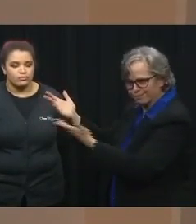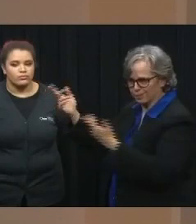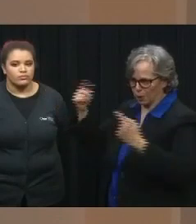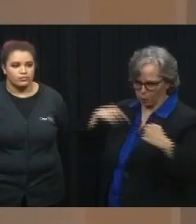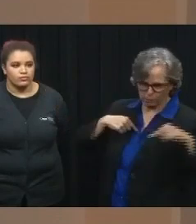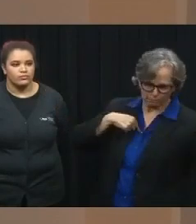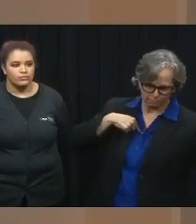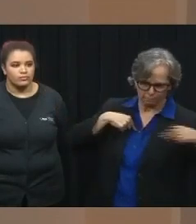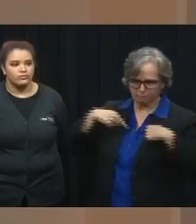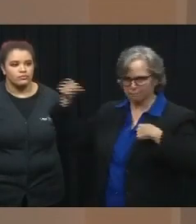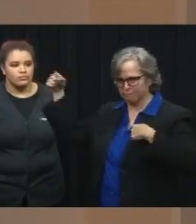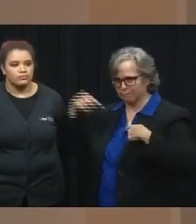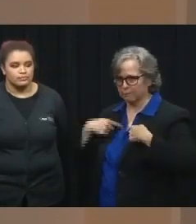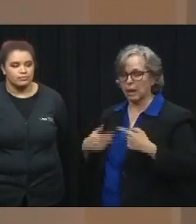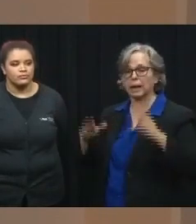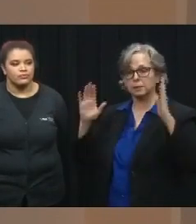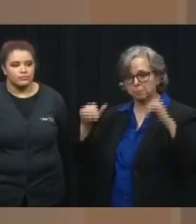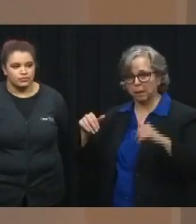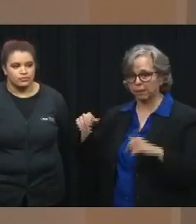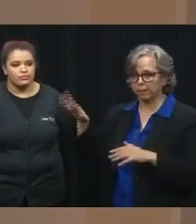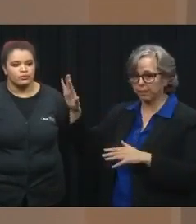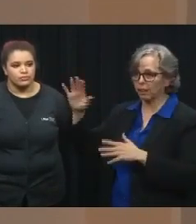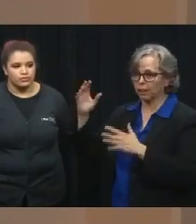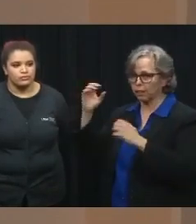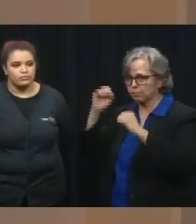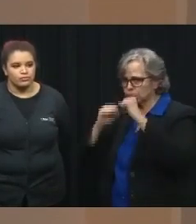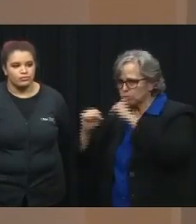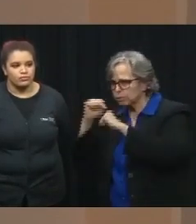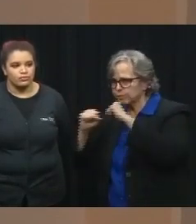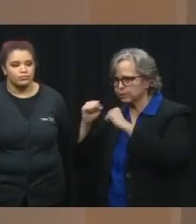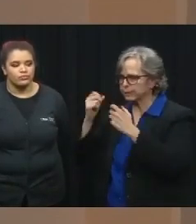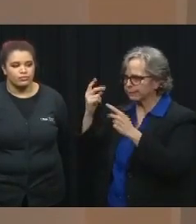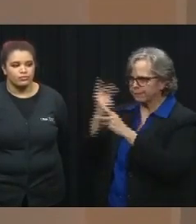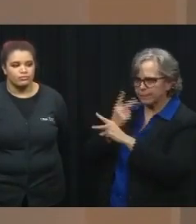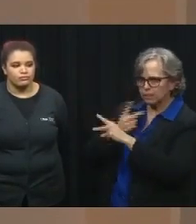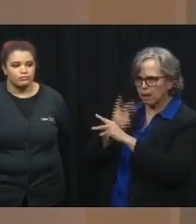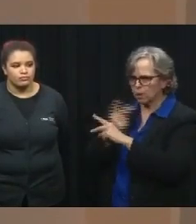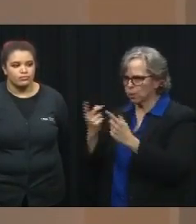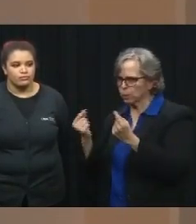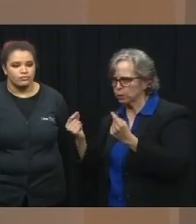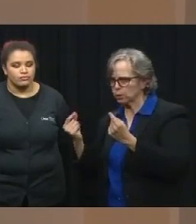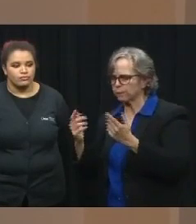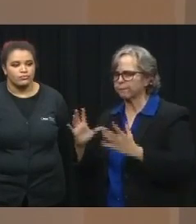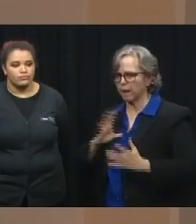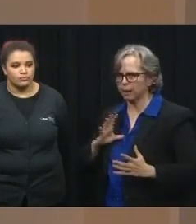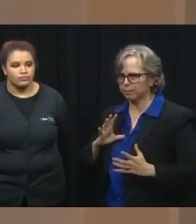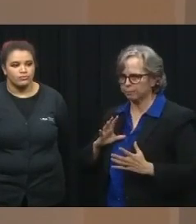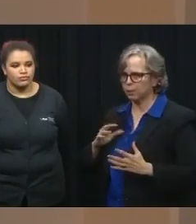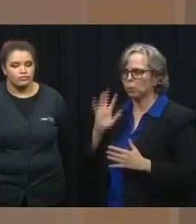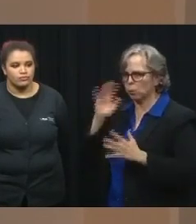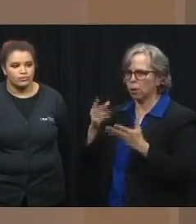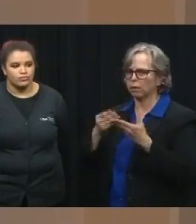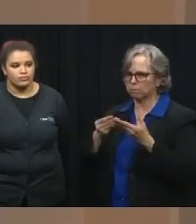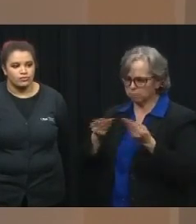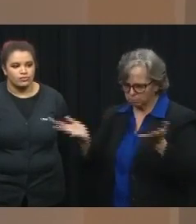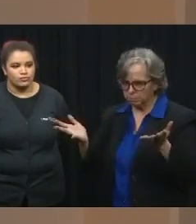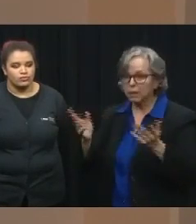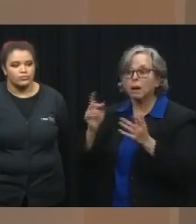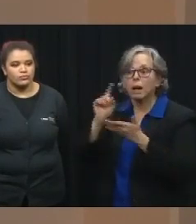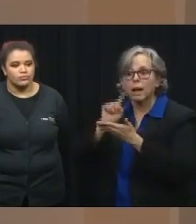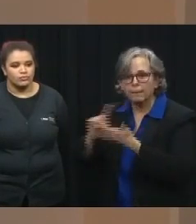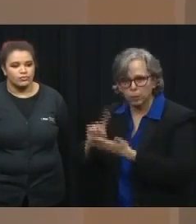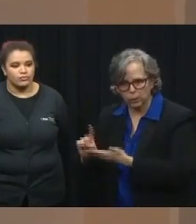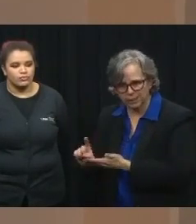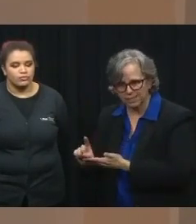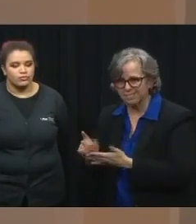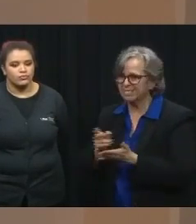We'll do it weekly versus daily. And that's really a better gauge of where we're going to be anyway, because it's,